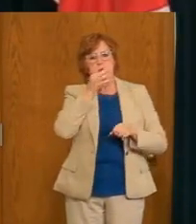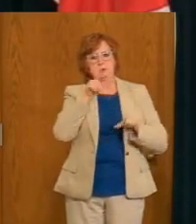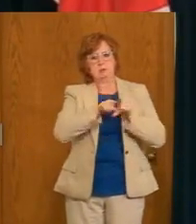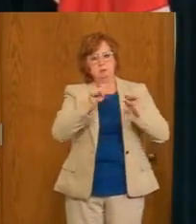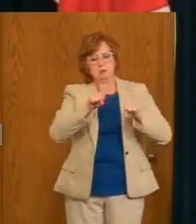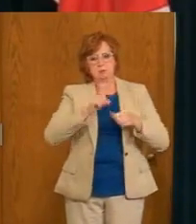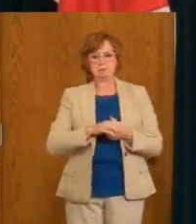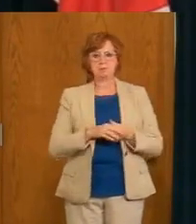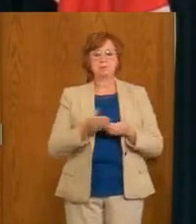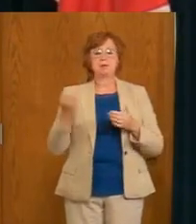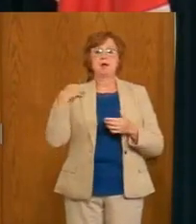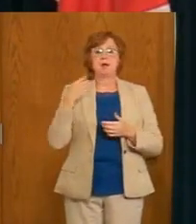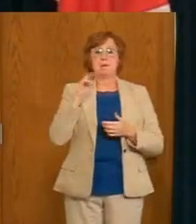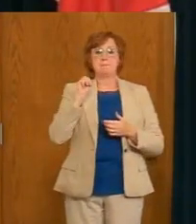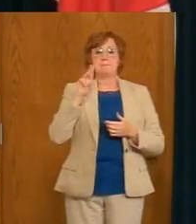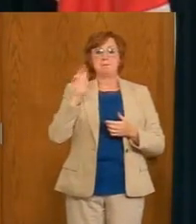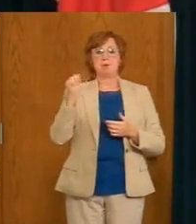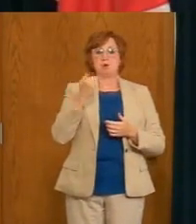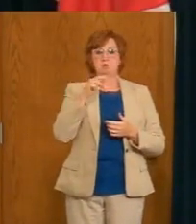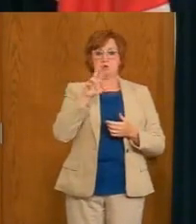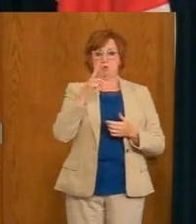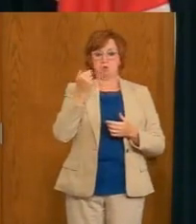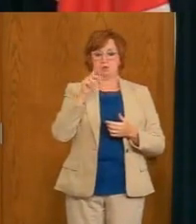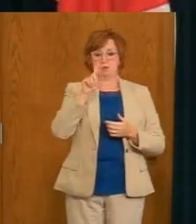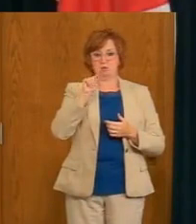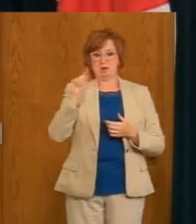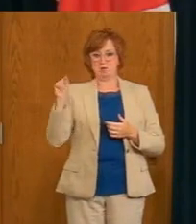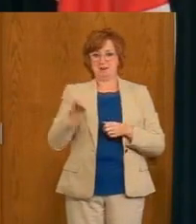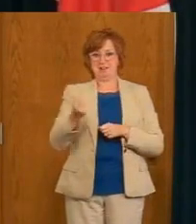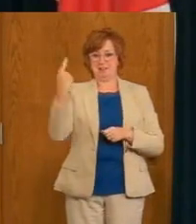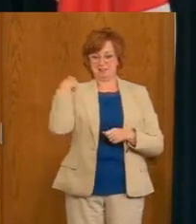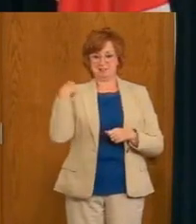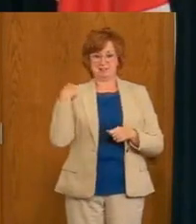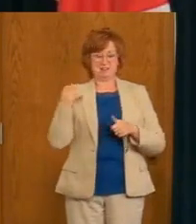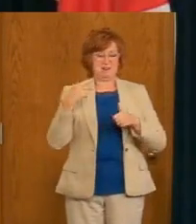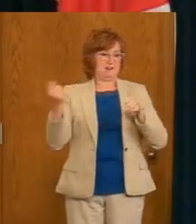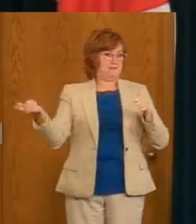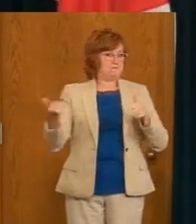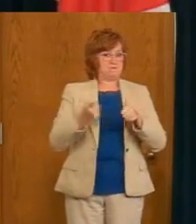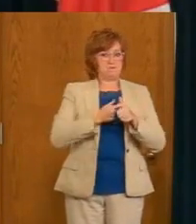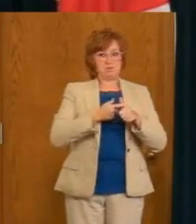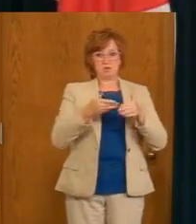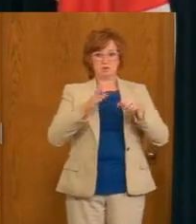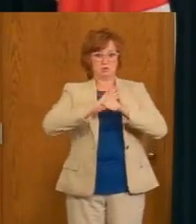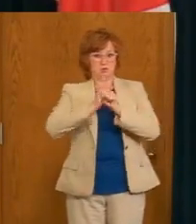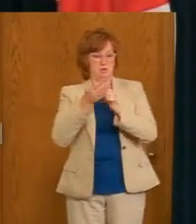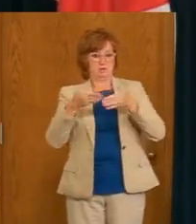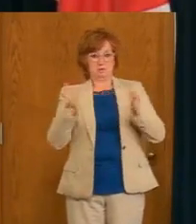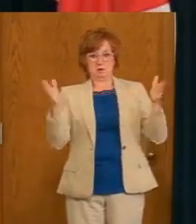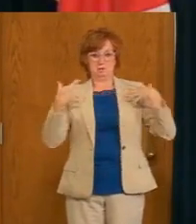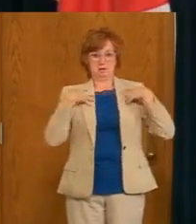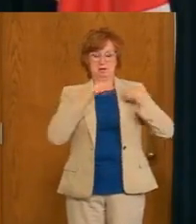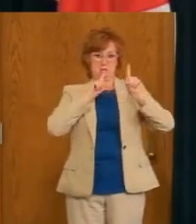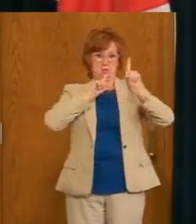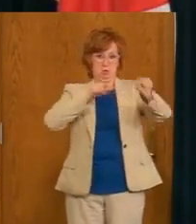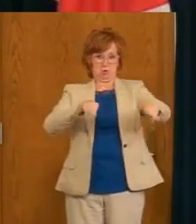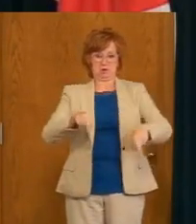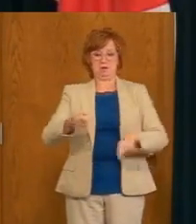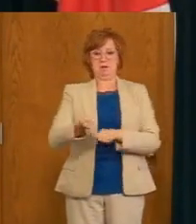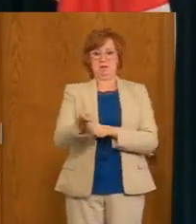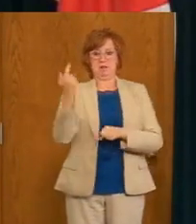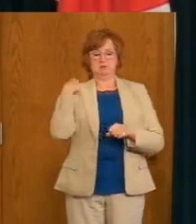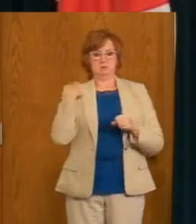On March the 13th, 2020, we implemented the very first COVID-related public health orders in this province. That was the